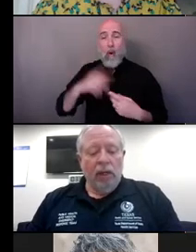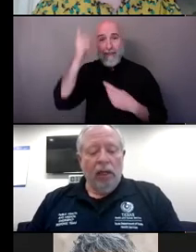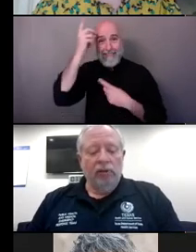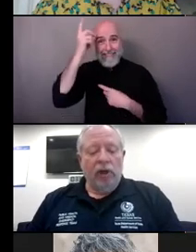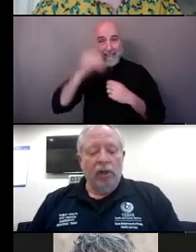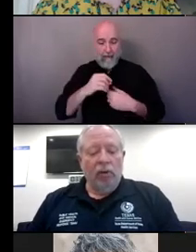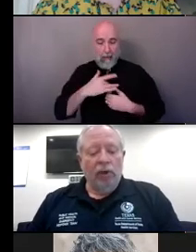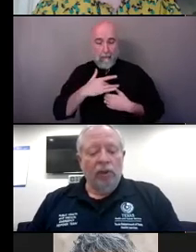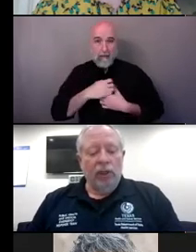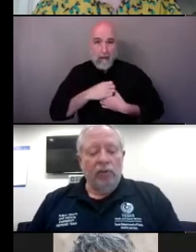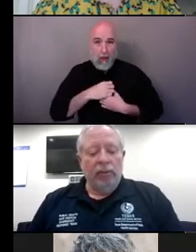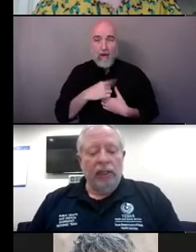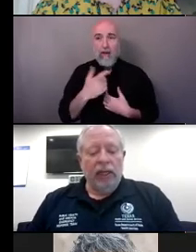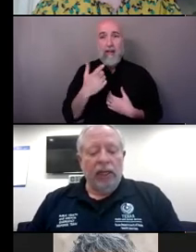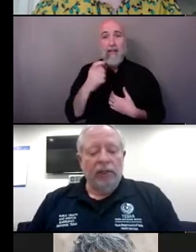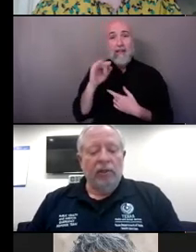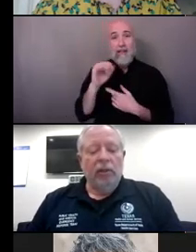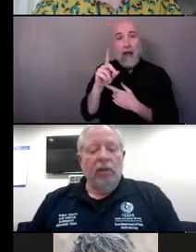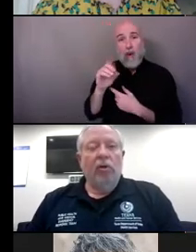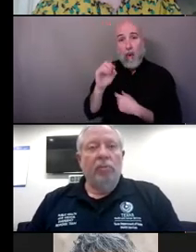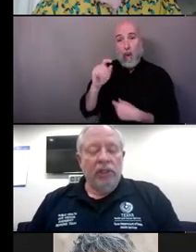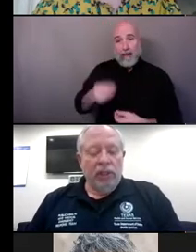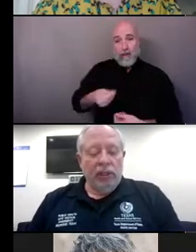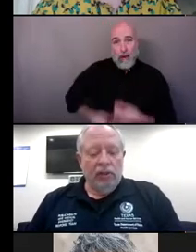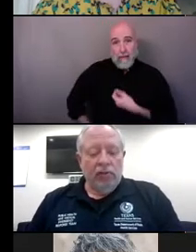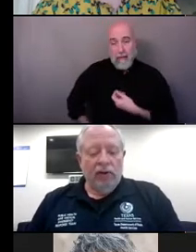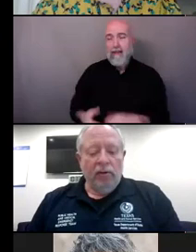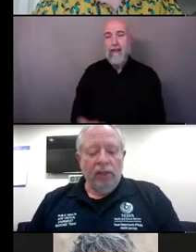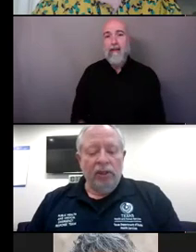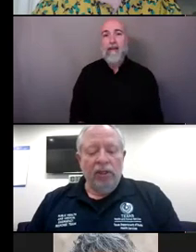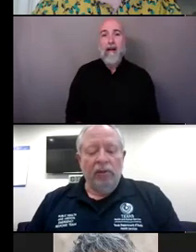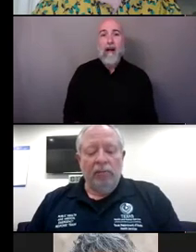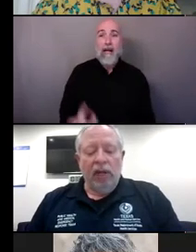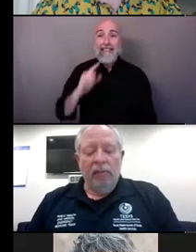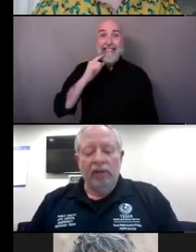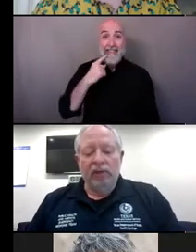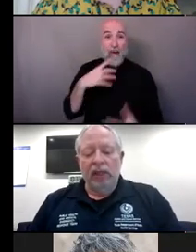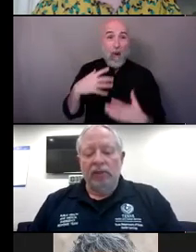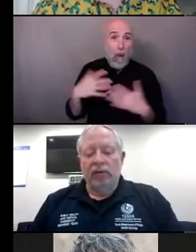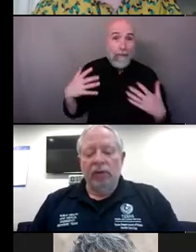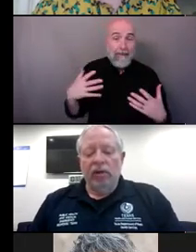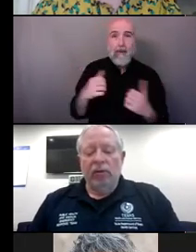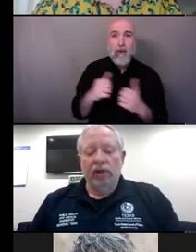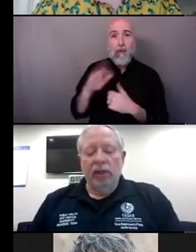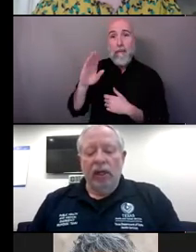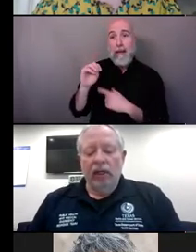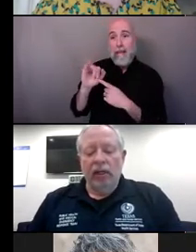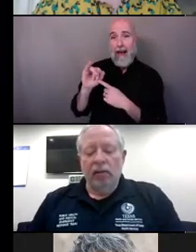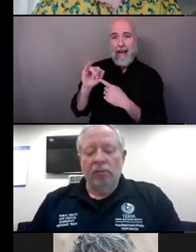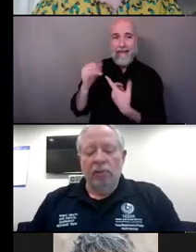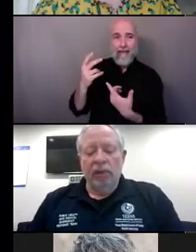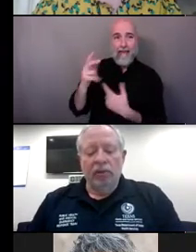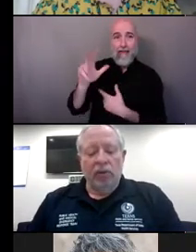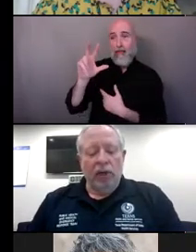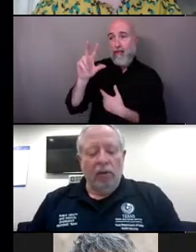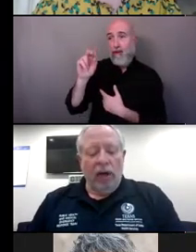muscle, solid organ transplantation, obesity and severe obesity with the body mass index of 30